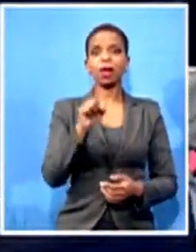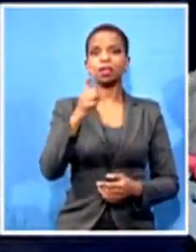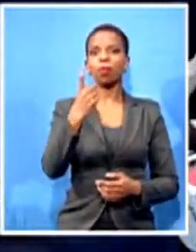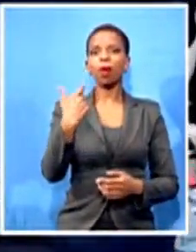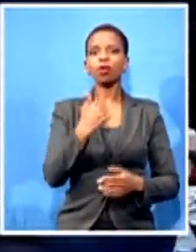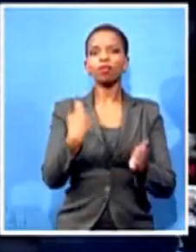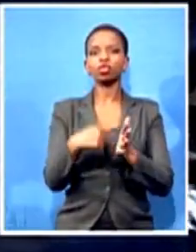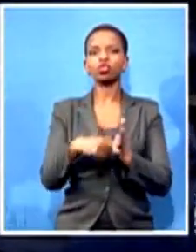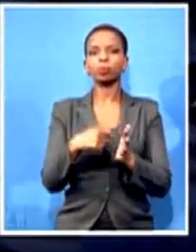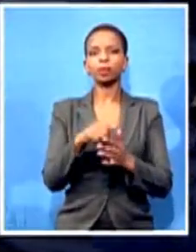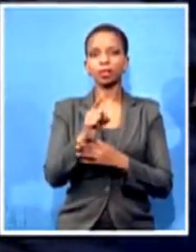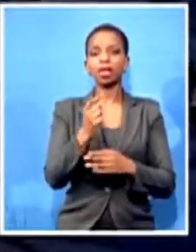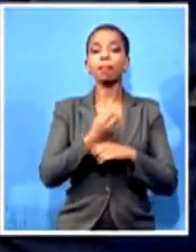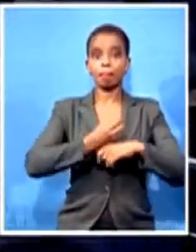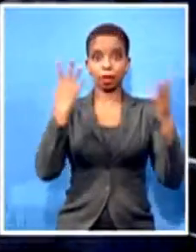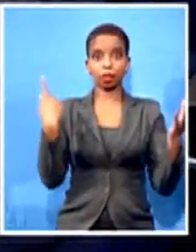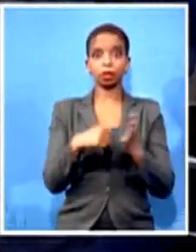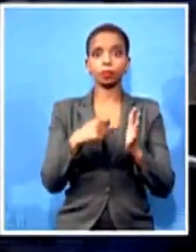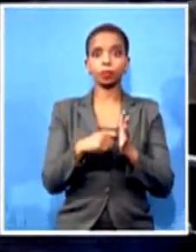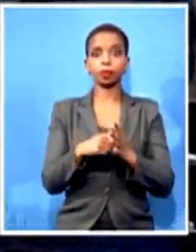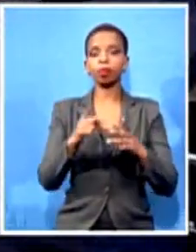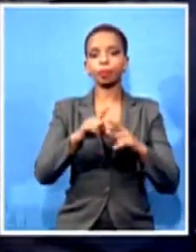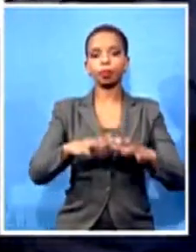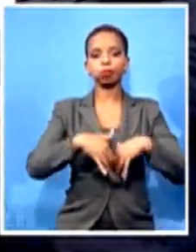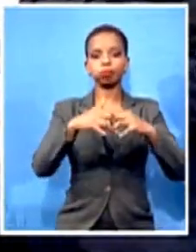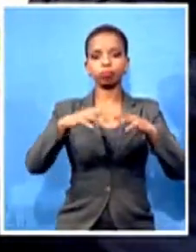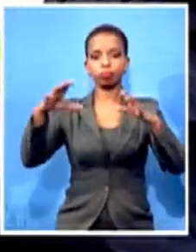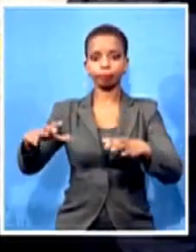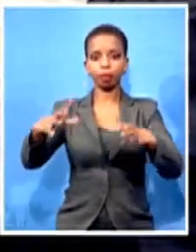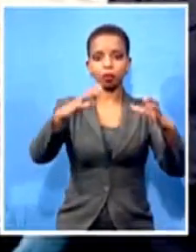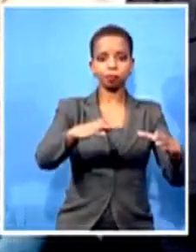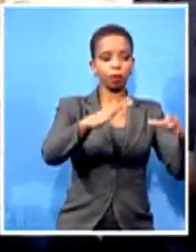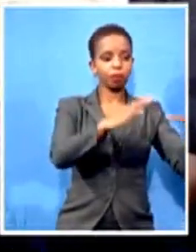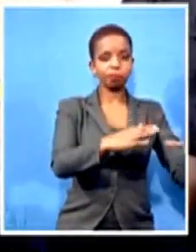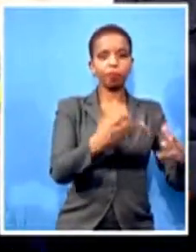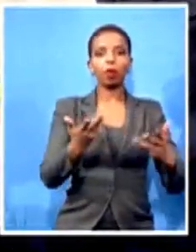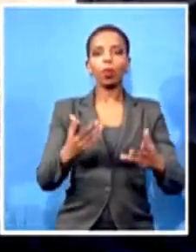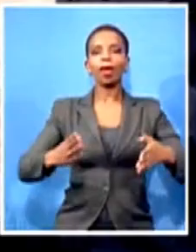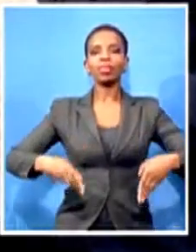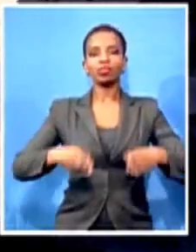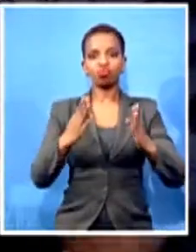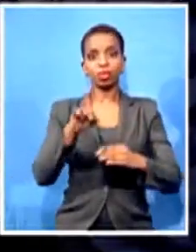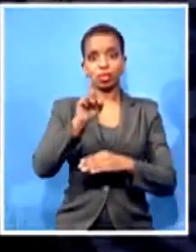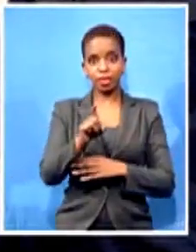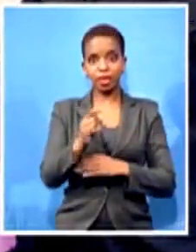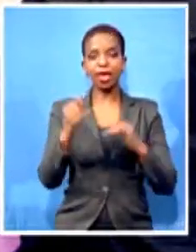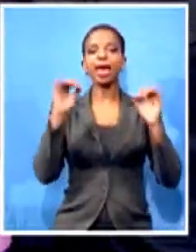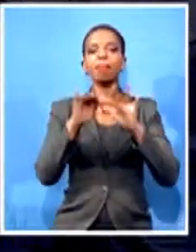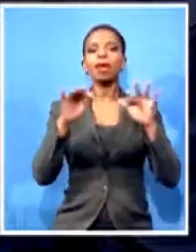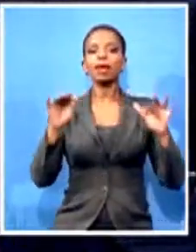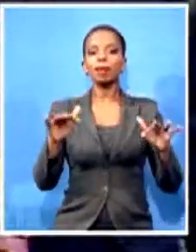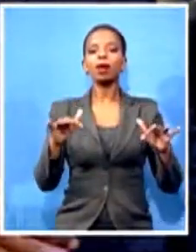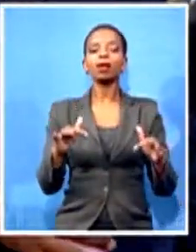are along the street, where basically shop owners have clothing that is set up on these